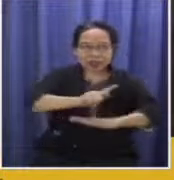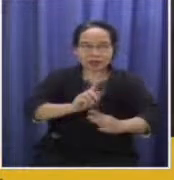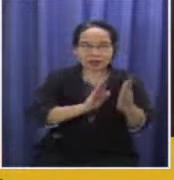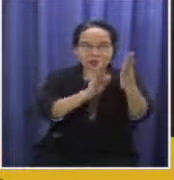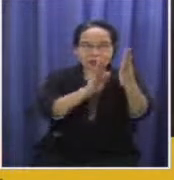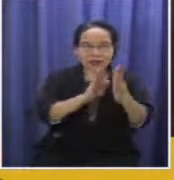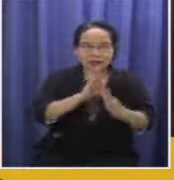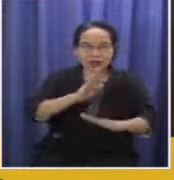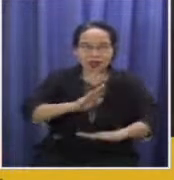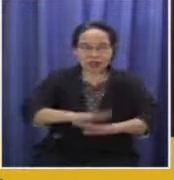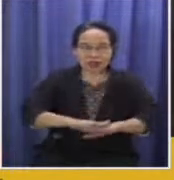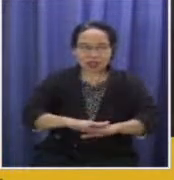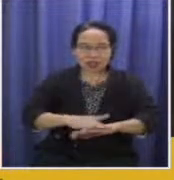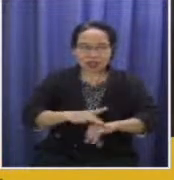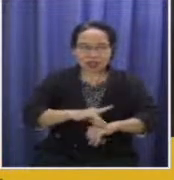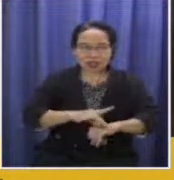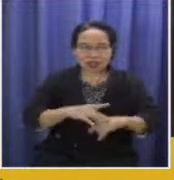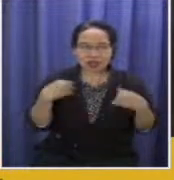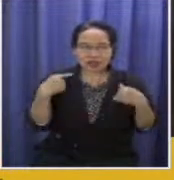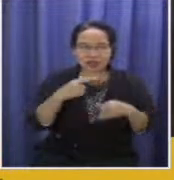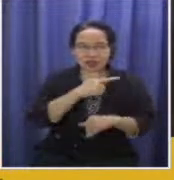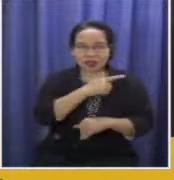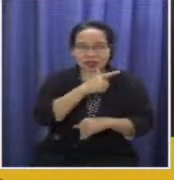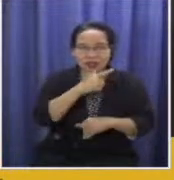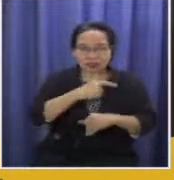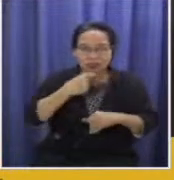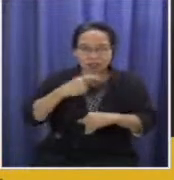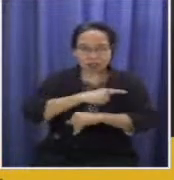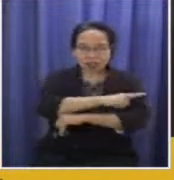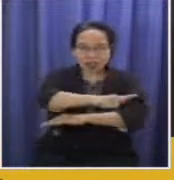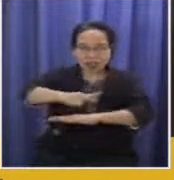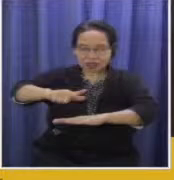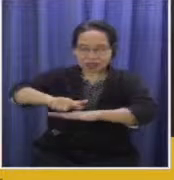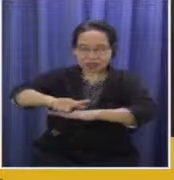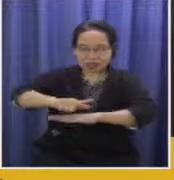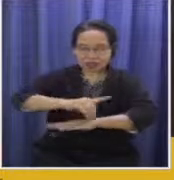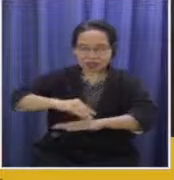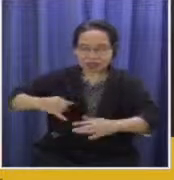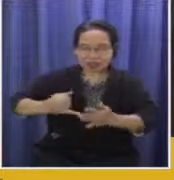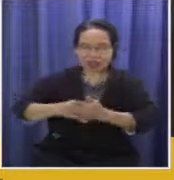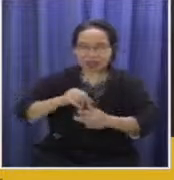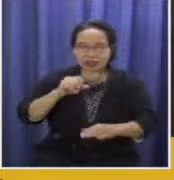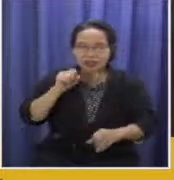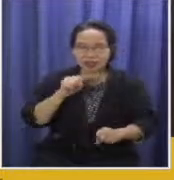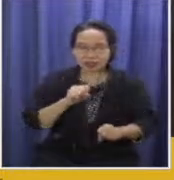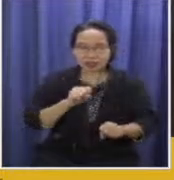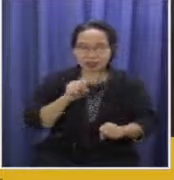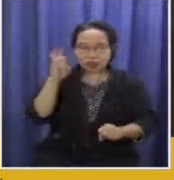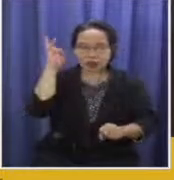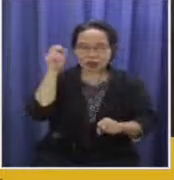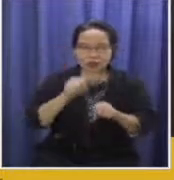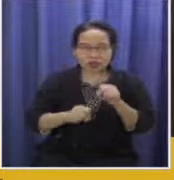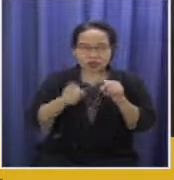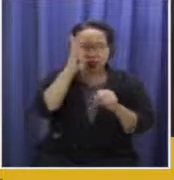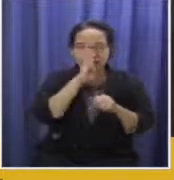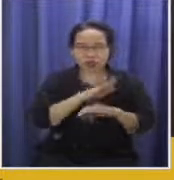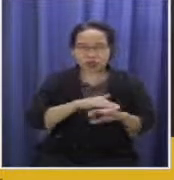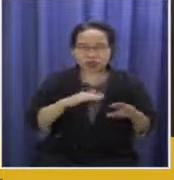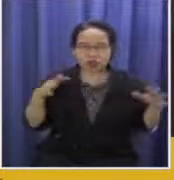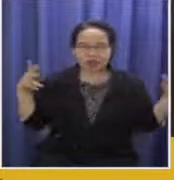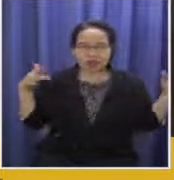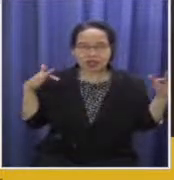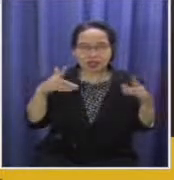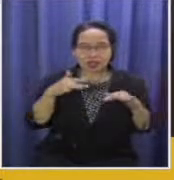why on our Earth, we have dry land. And it was so. God called the gathering